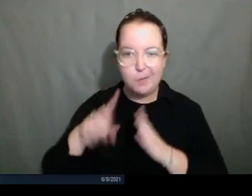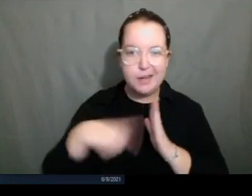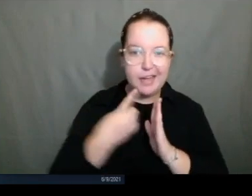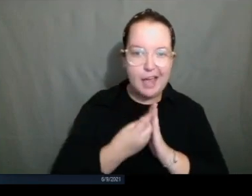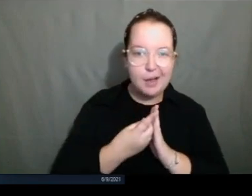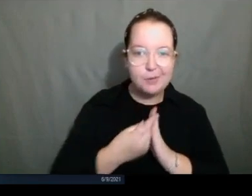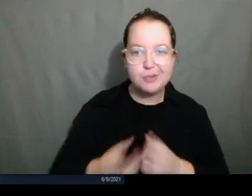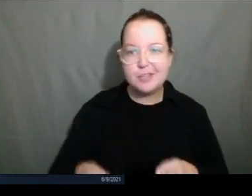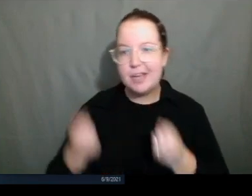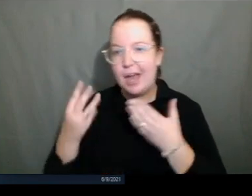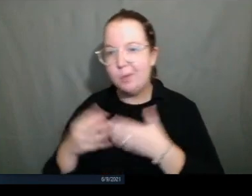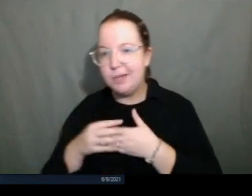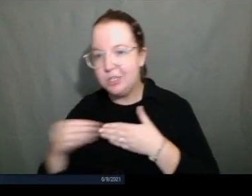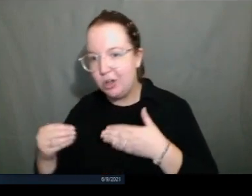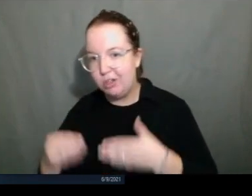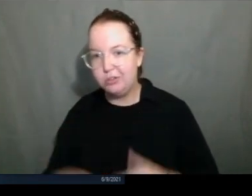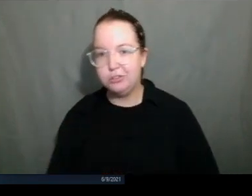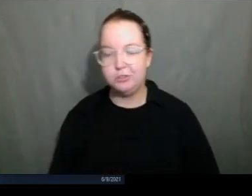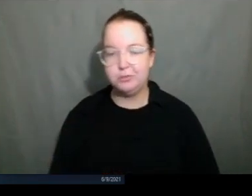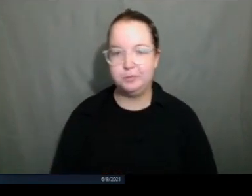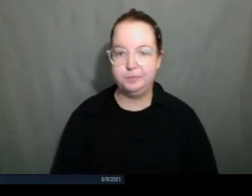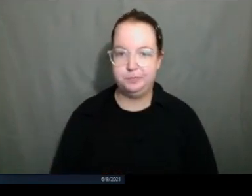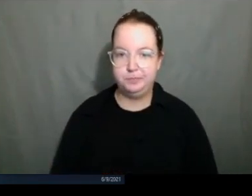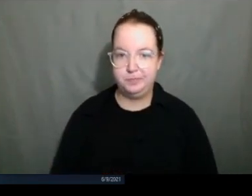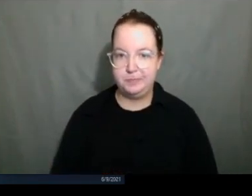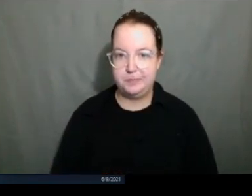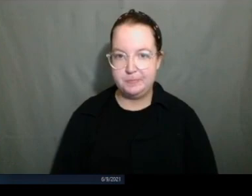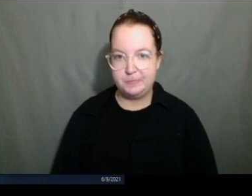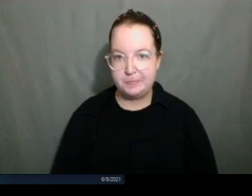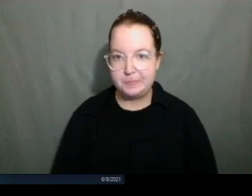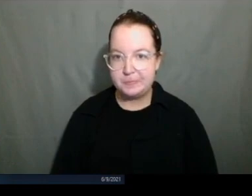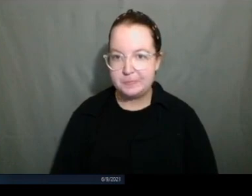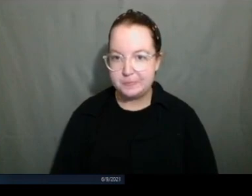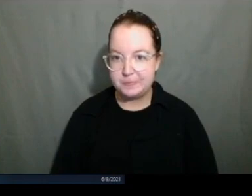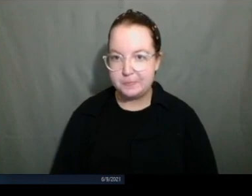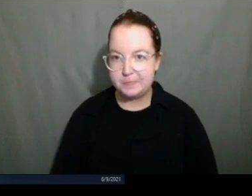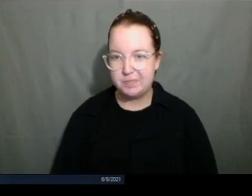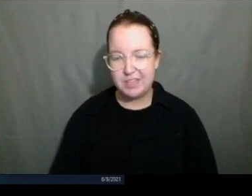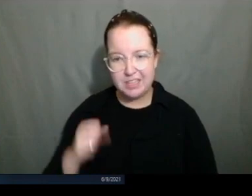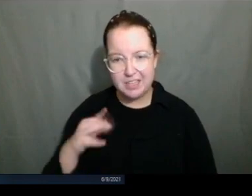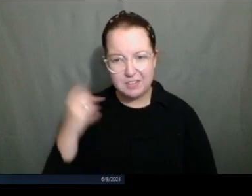and total dollars as well. If anything is incorrect on your timesheet, so if